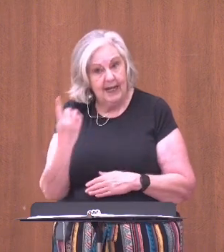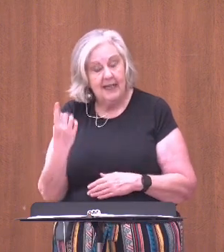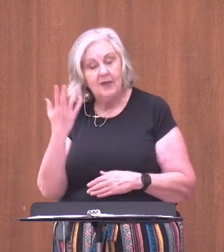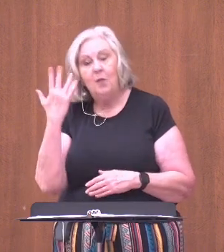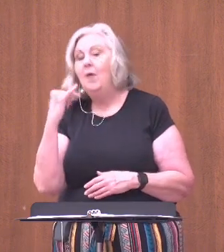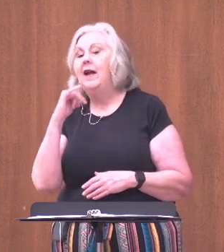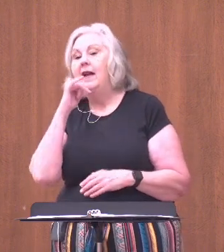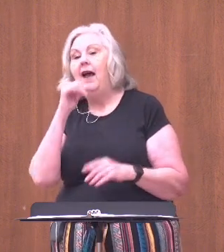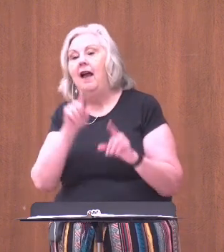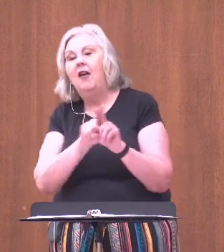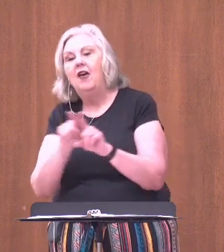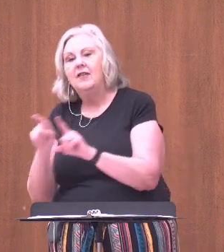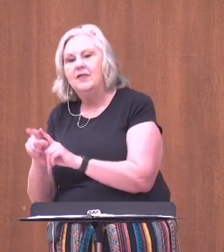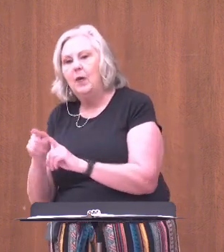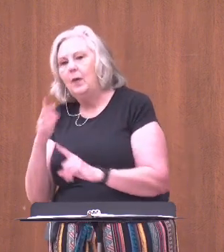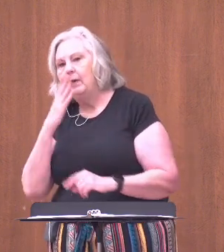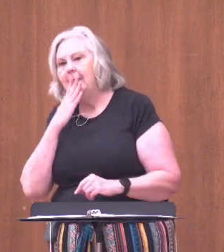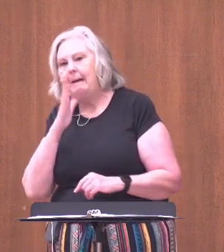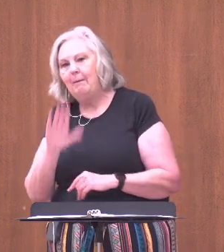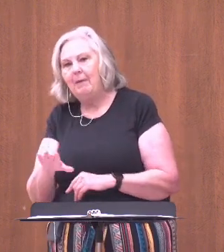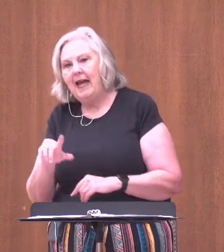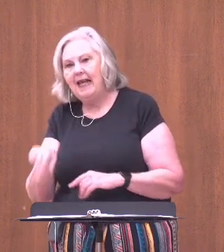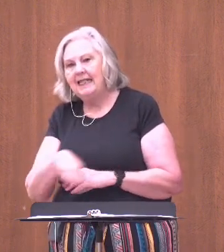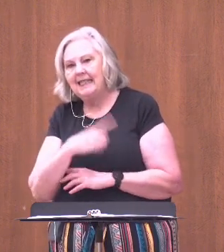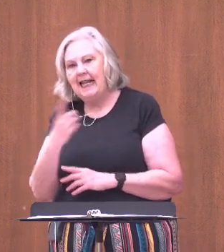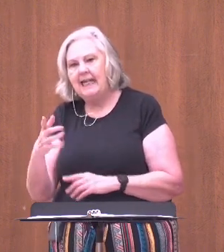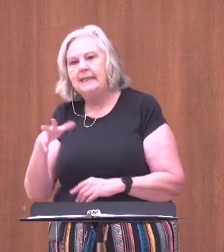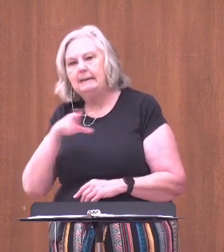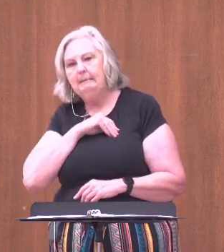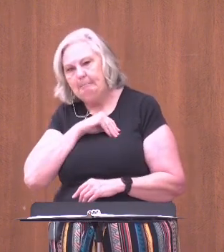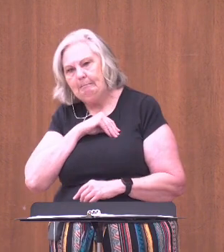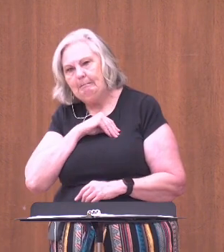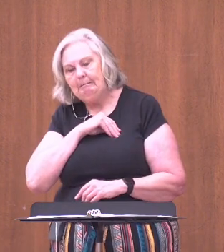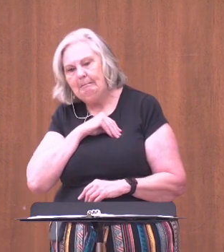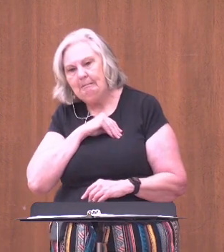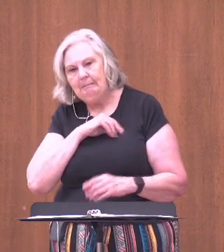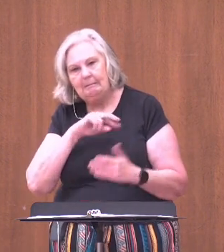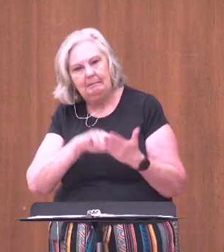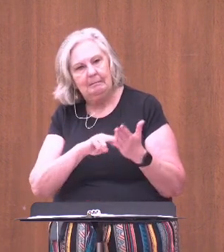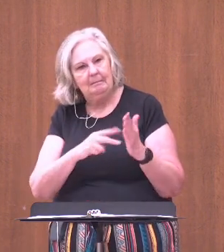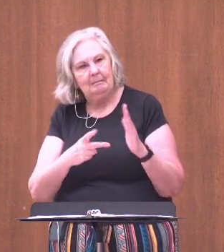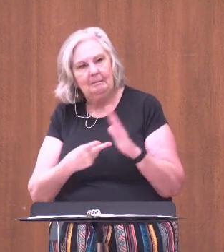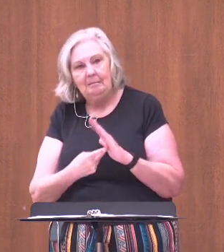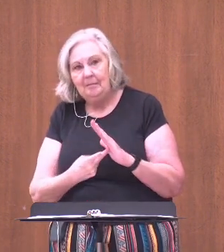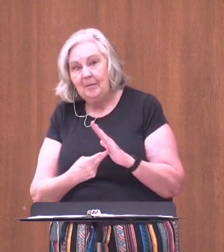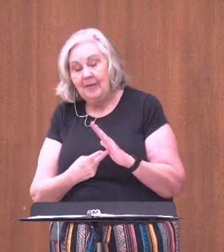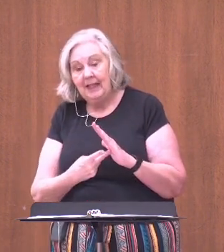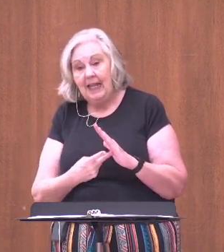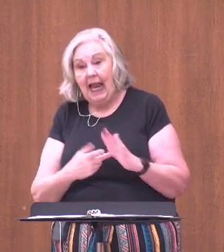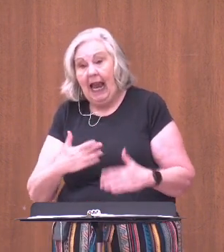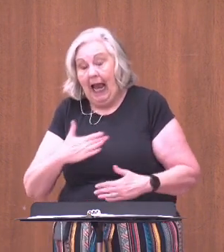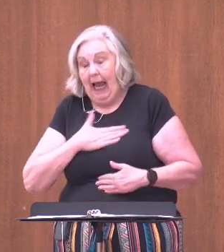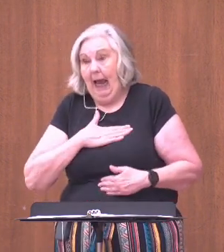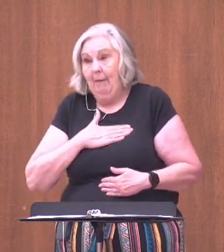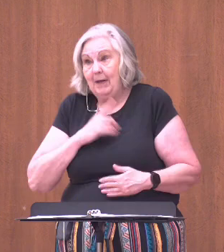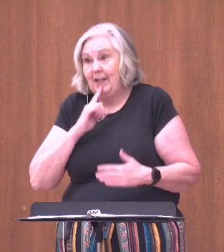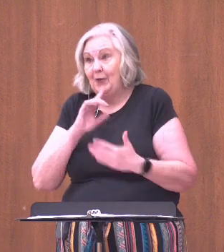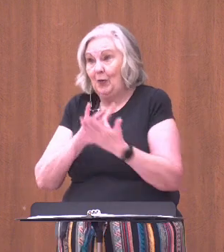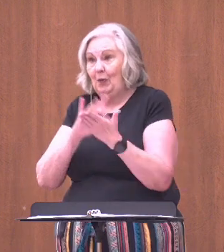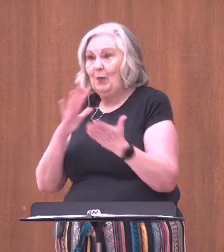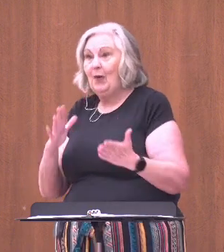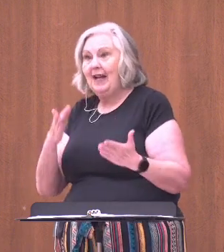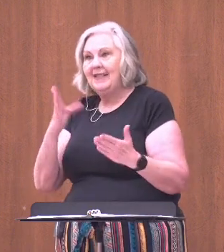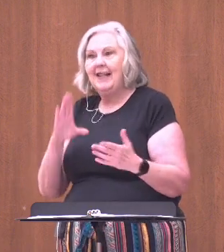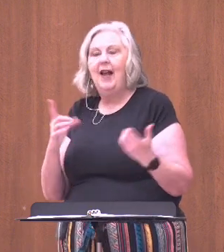also take the bad days? In other words, we are more than happy to praise God